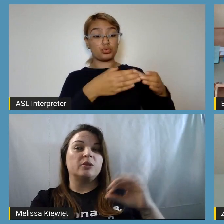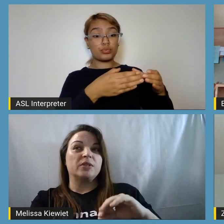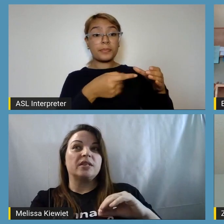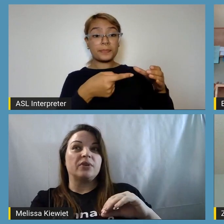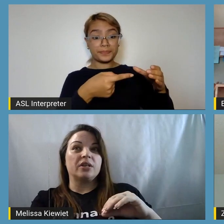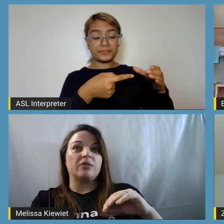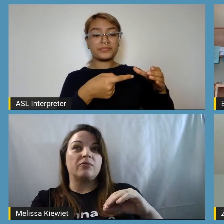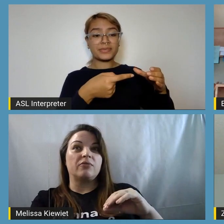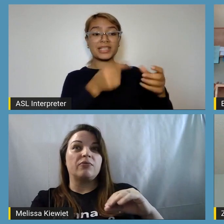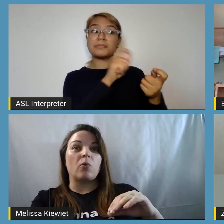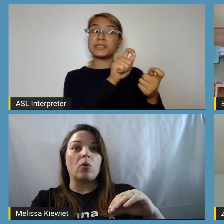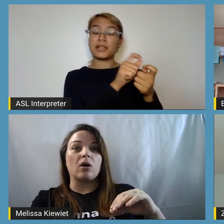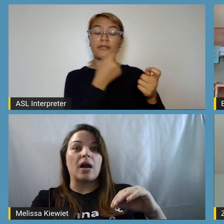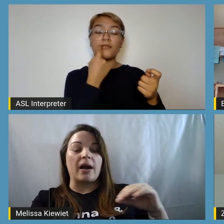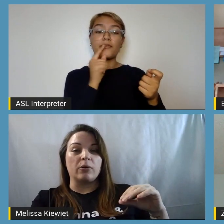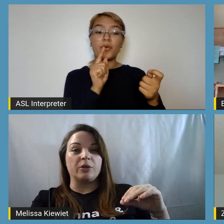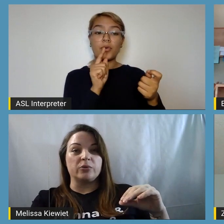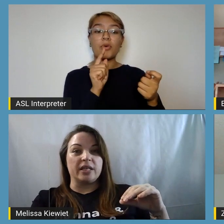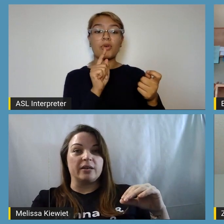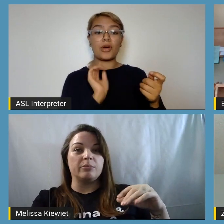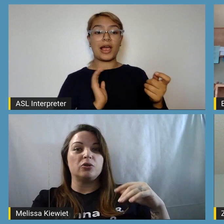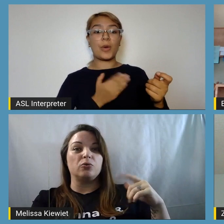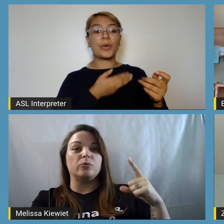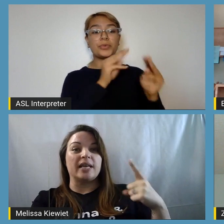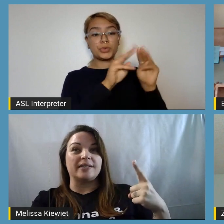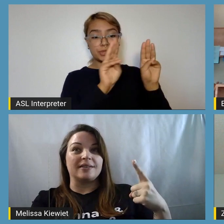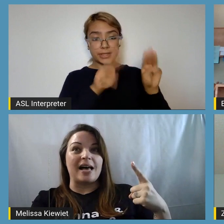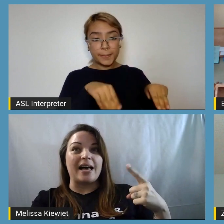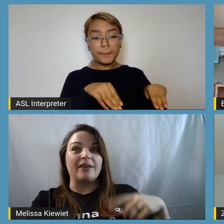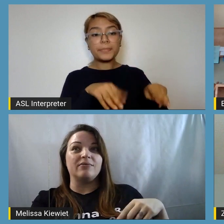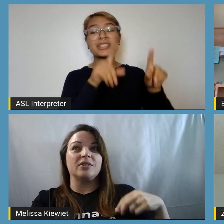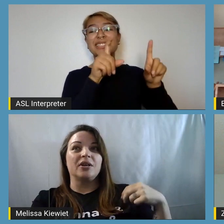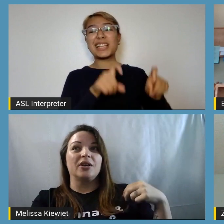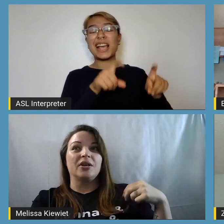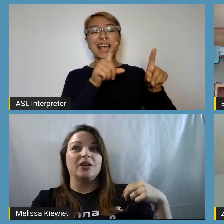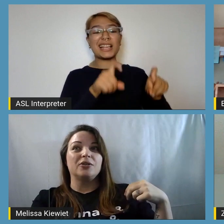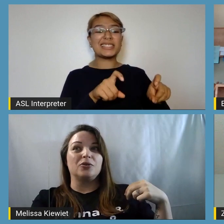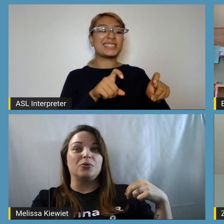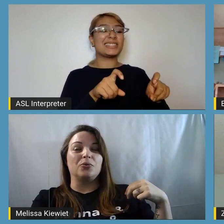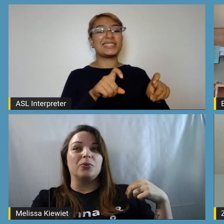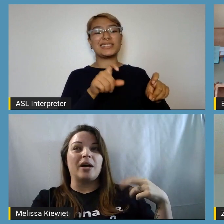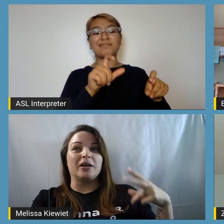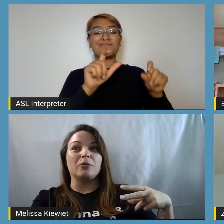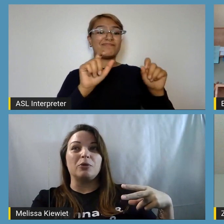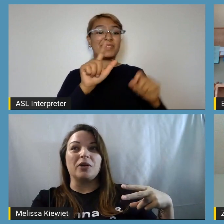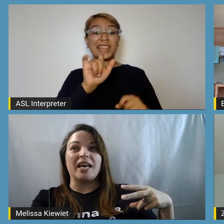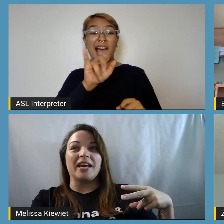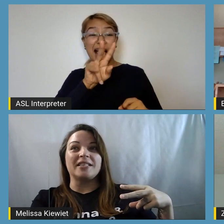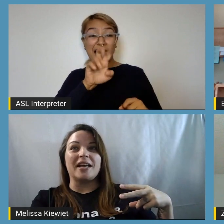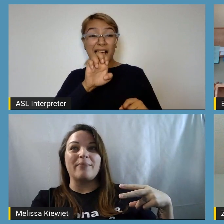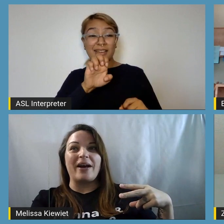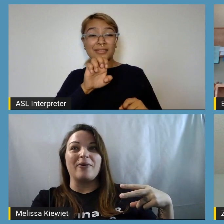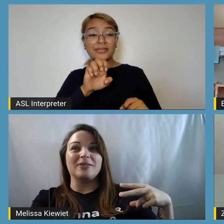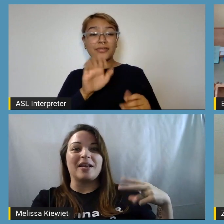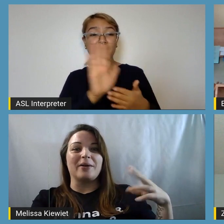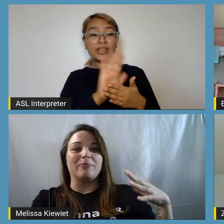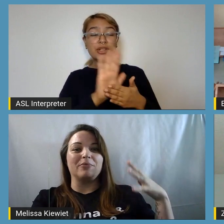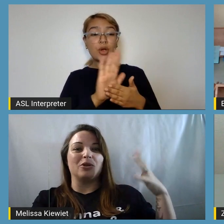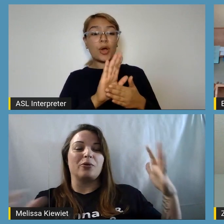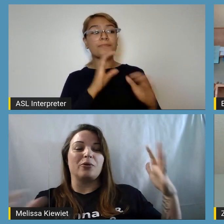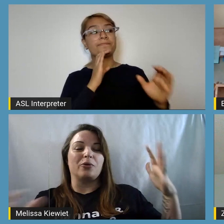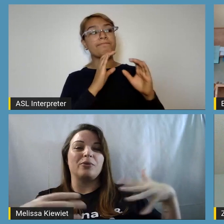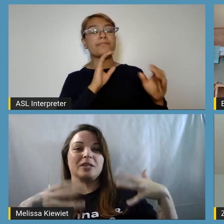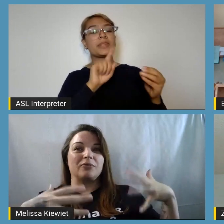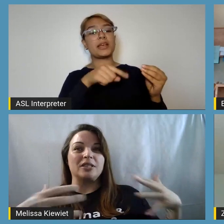specifically for our museum to test lives, to communicate about,